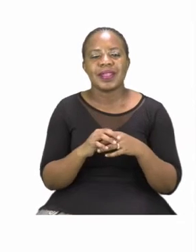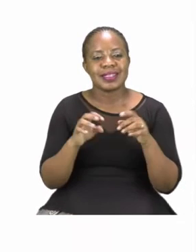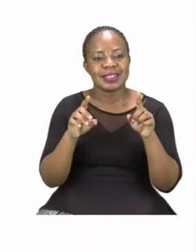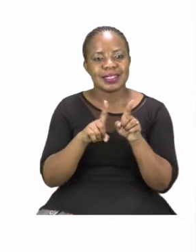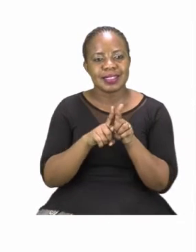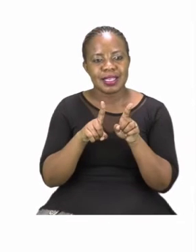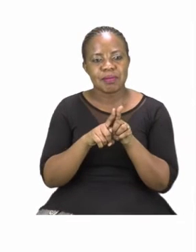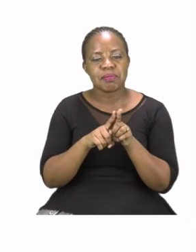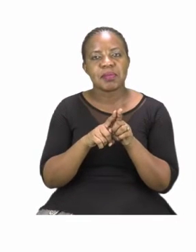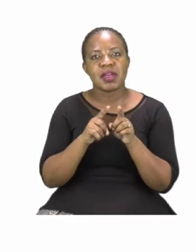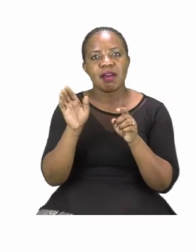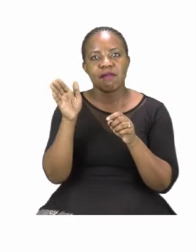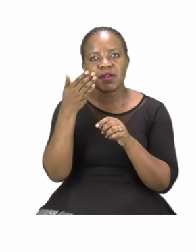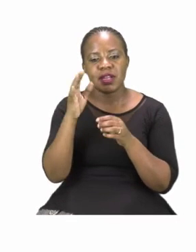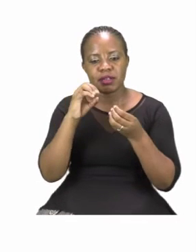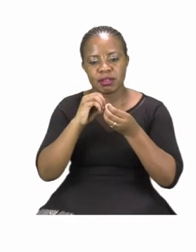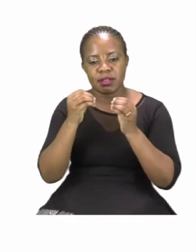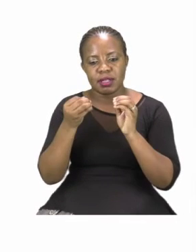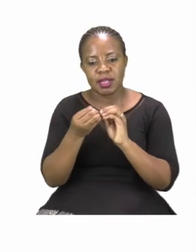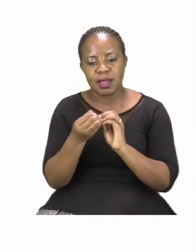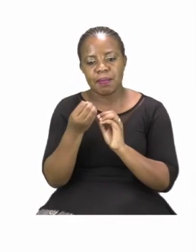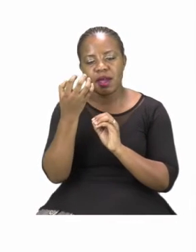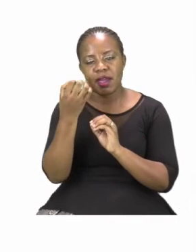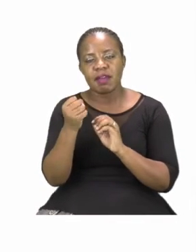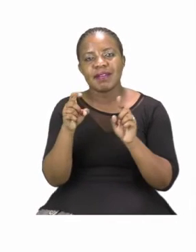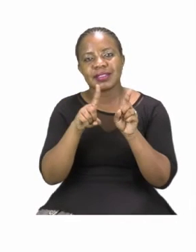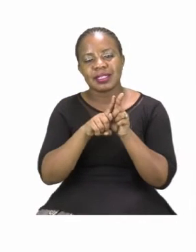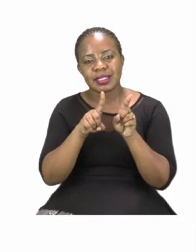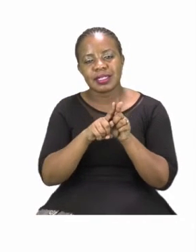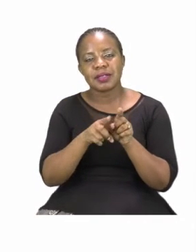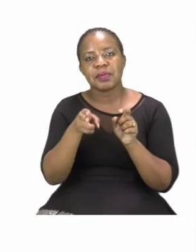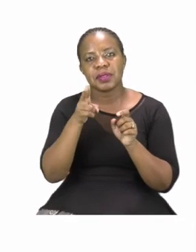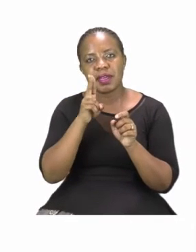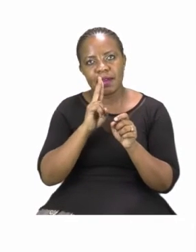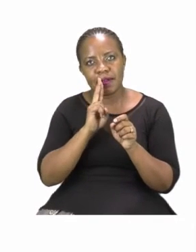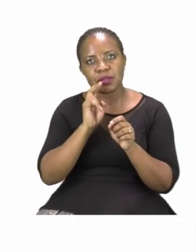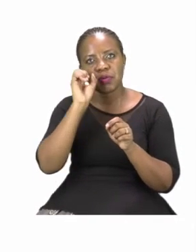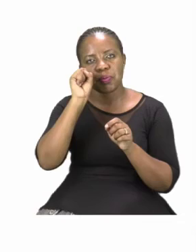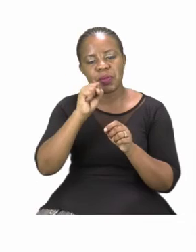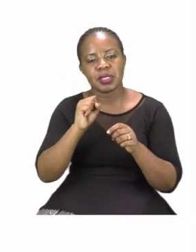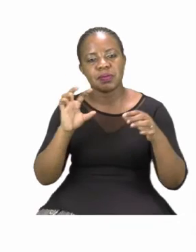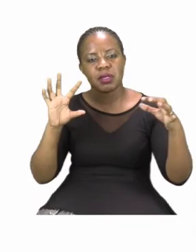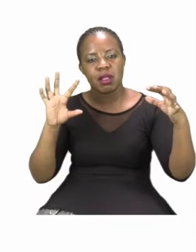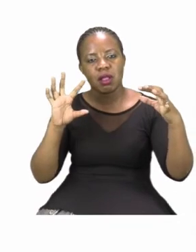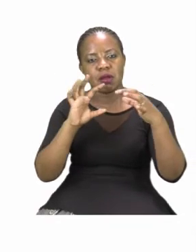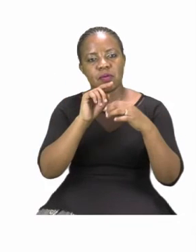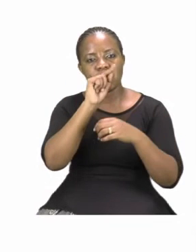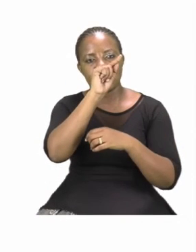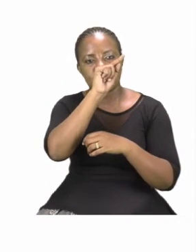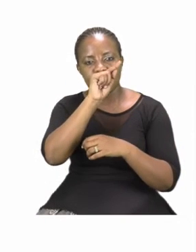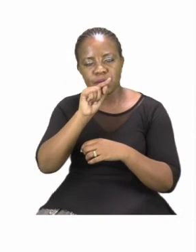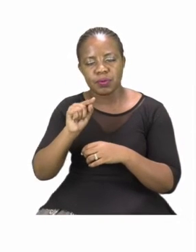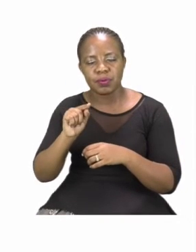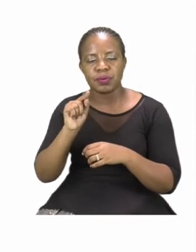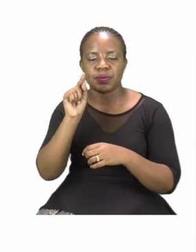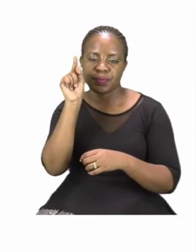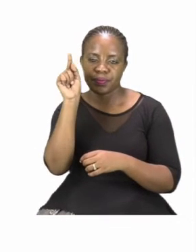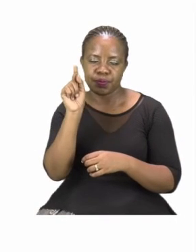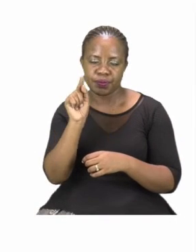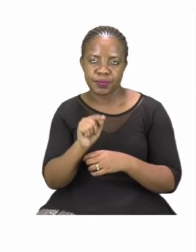flag. Make sure that you double check your answer when you are adding